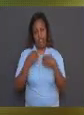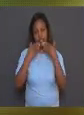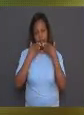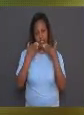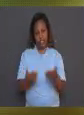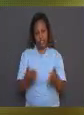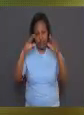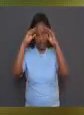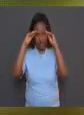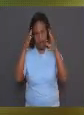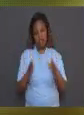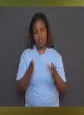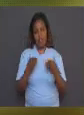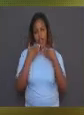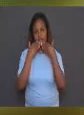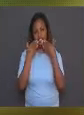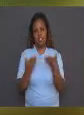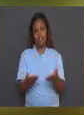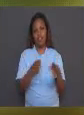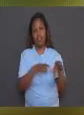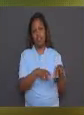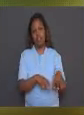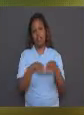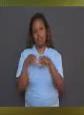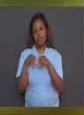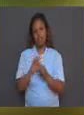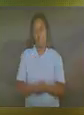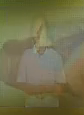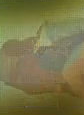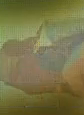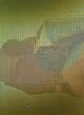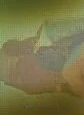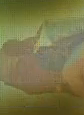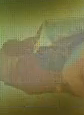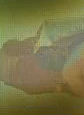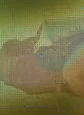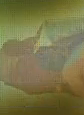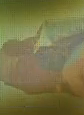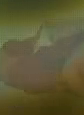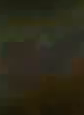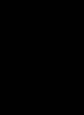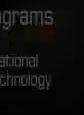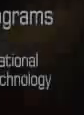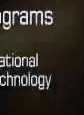Until next time, thank you, teacher. Thank you, students.